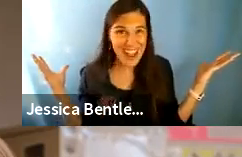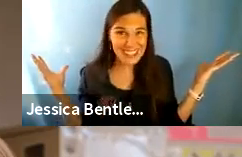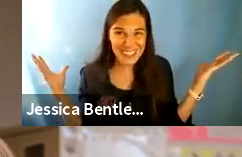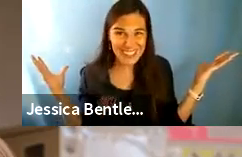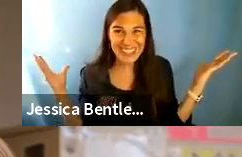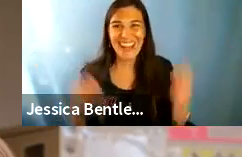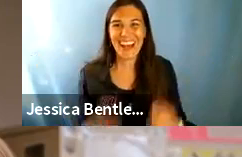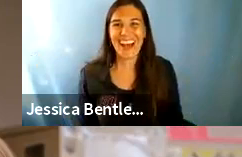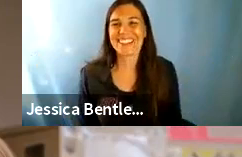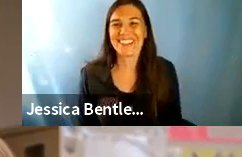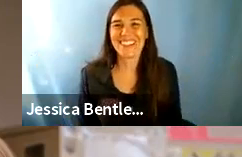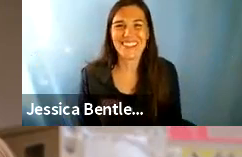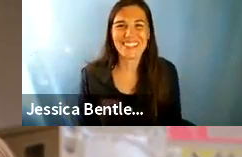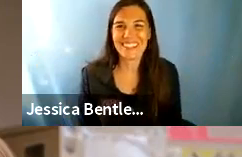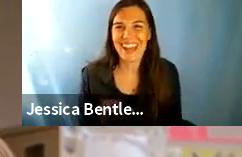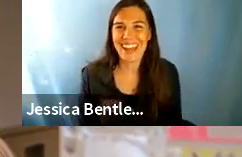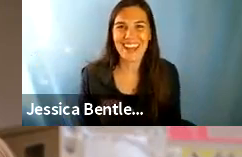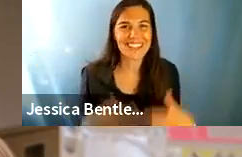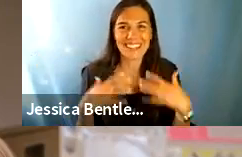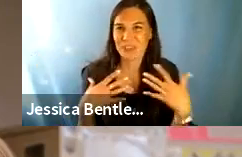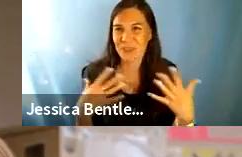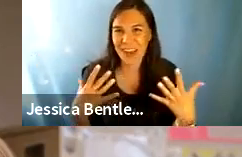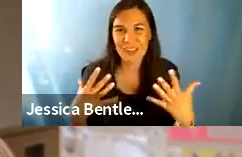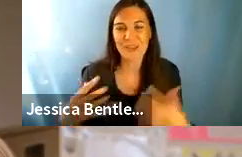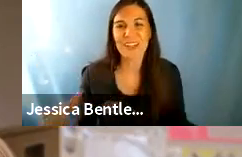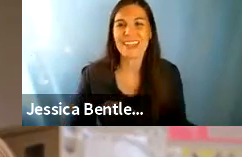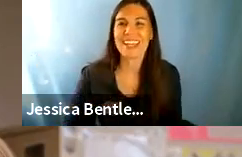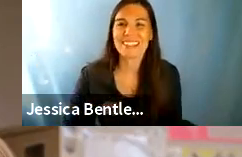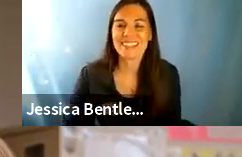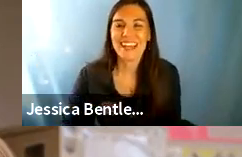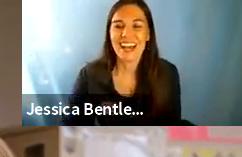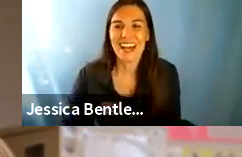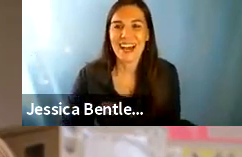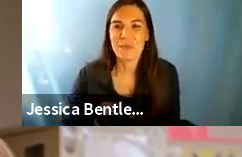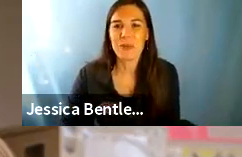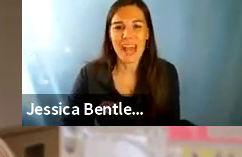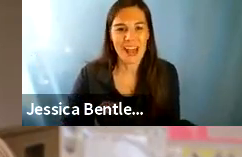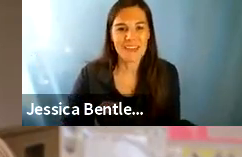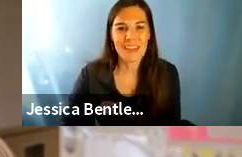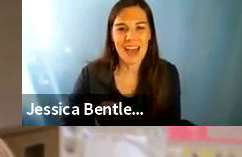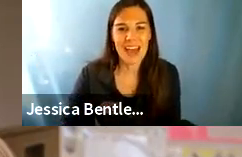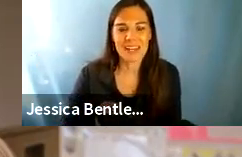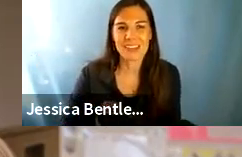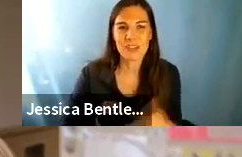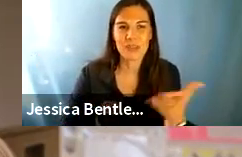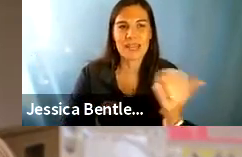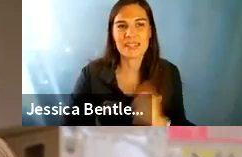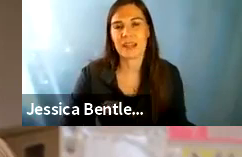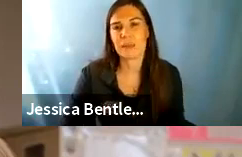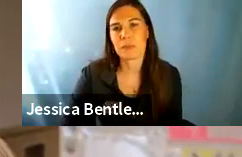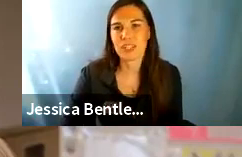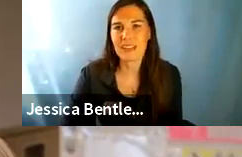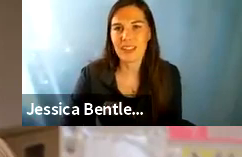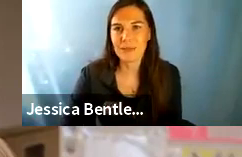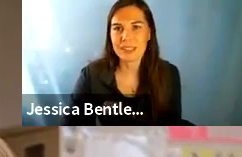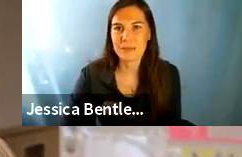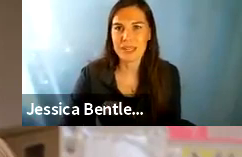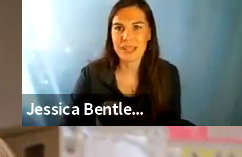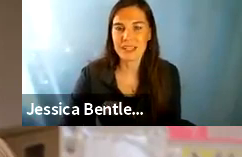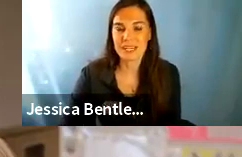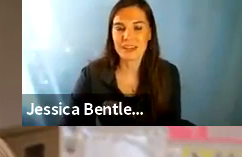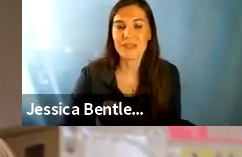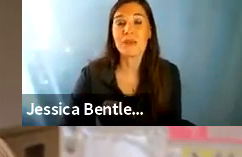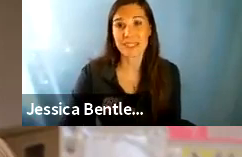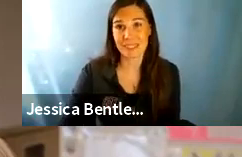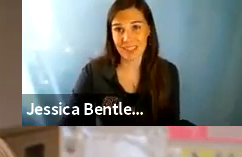grade attached to it, so students can try different things, but we have that. And so the ASL Immersion Club is a